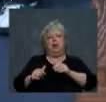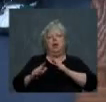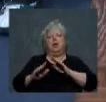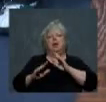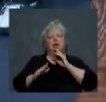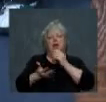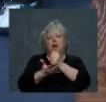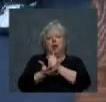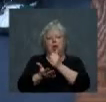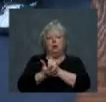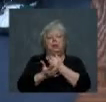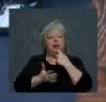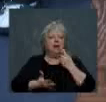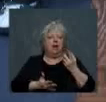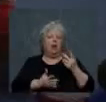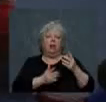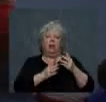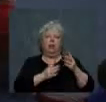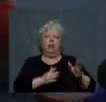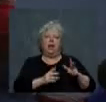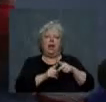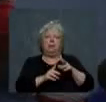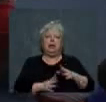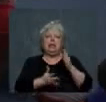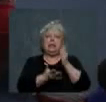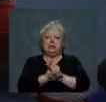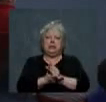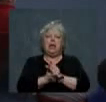to cease and desist today. Thank you.